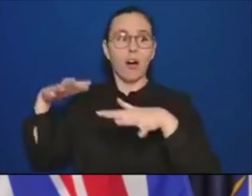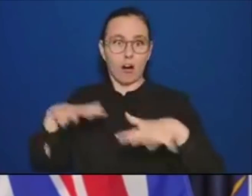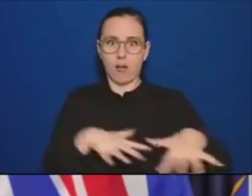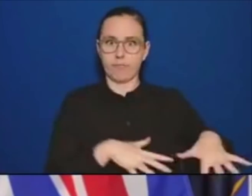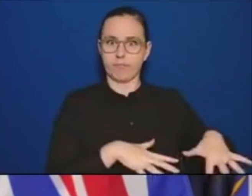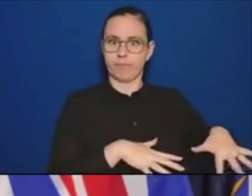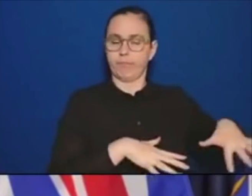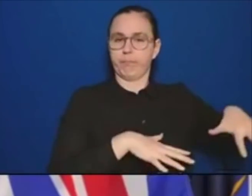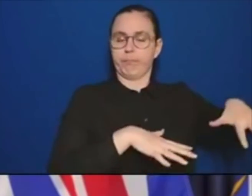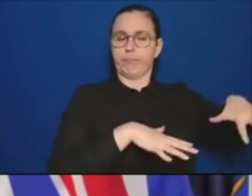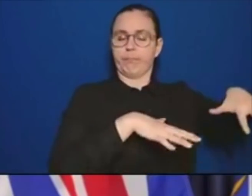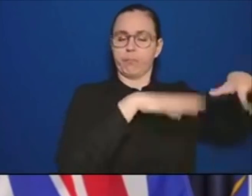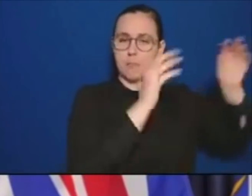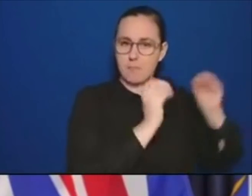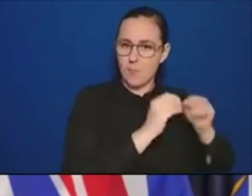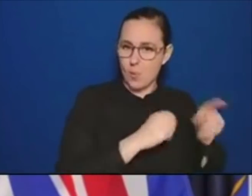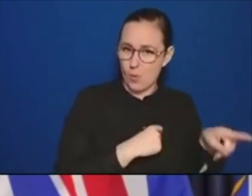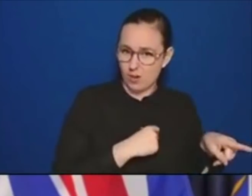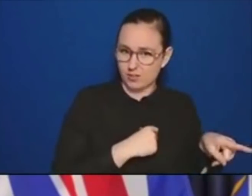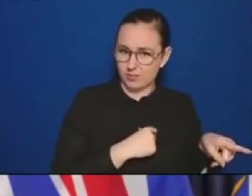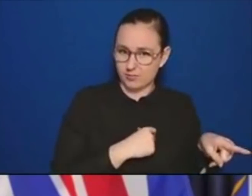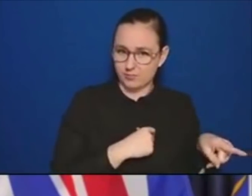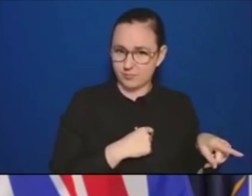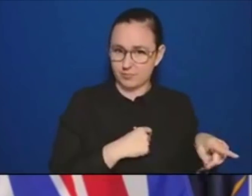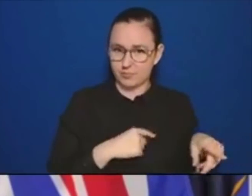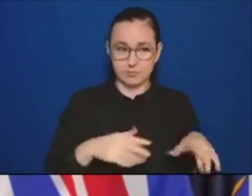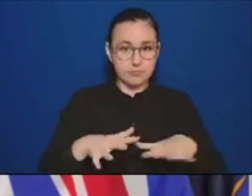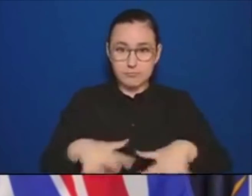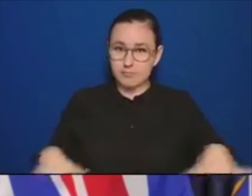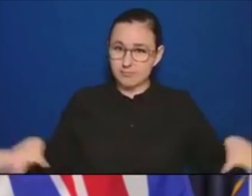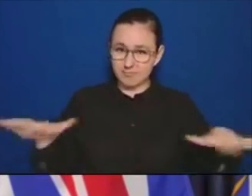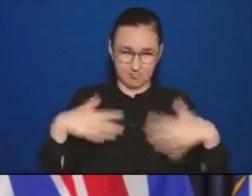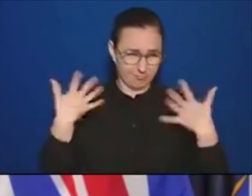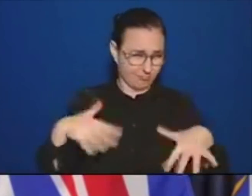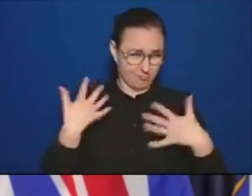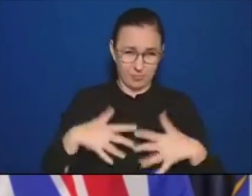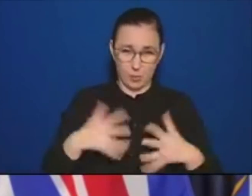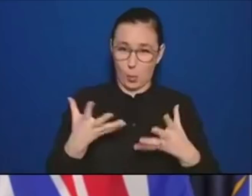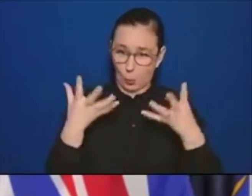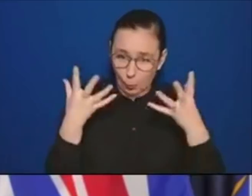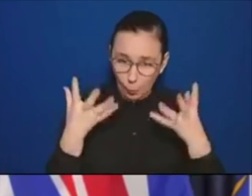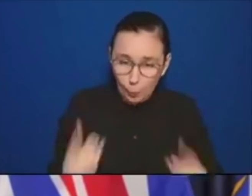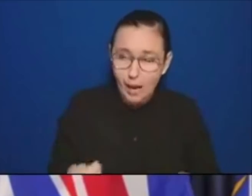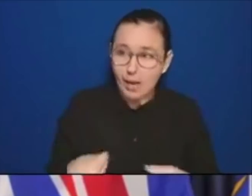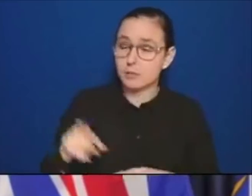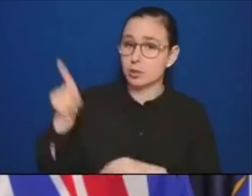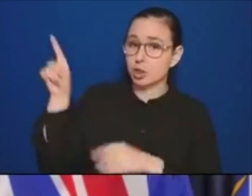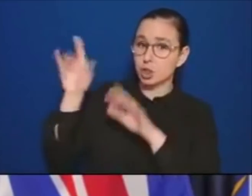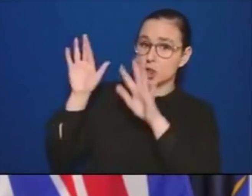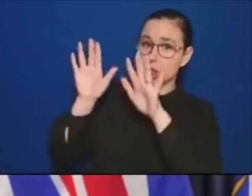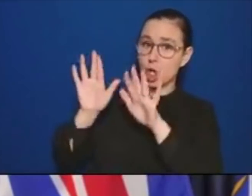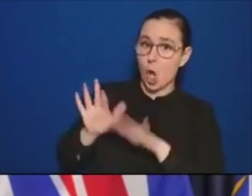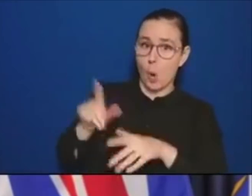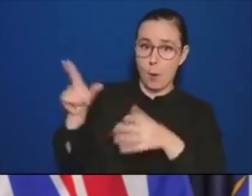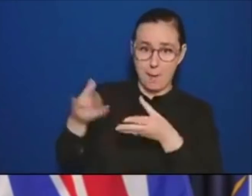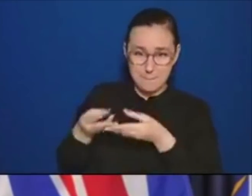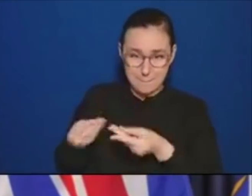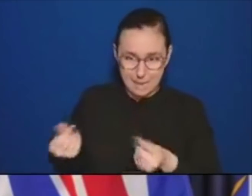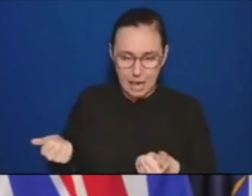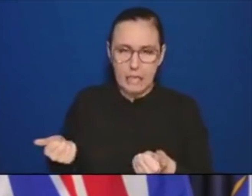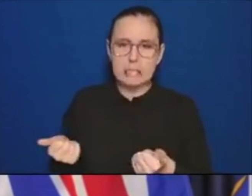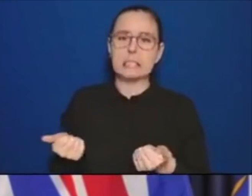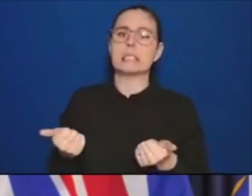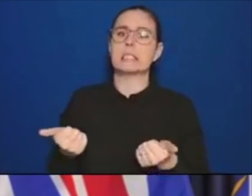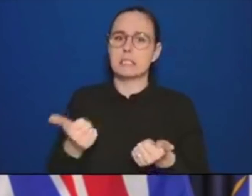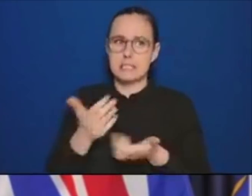The ground is wetter, snowmelt is occurring, and some areas are extremely vulnerable due to recent wildfires